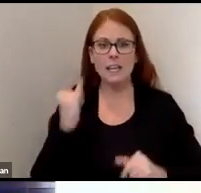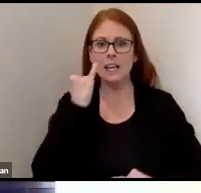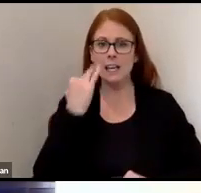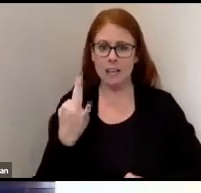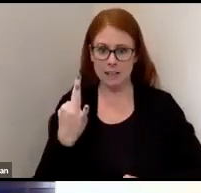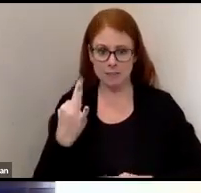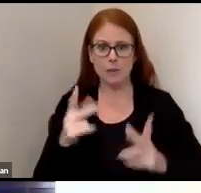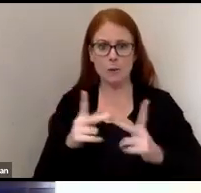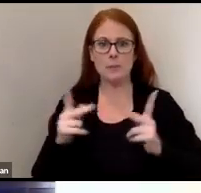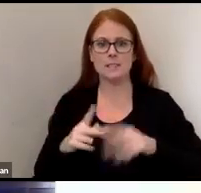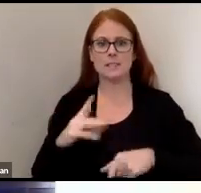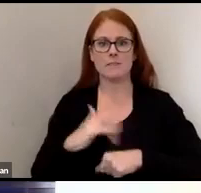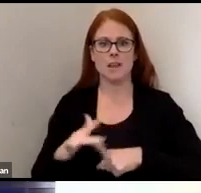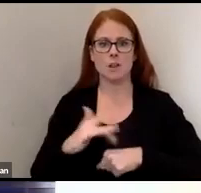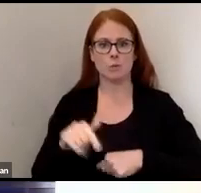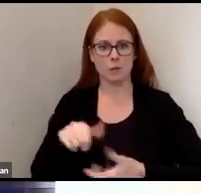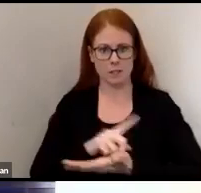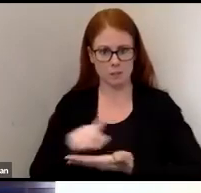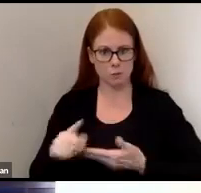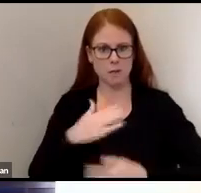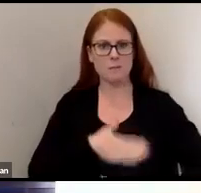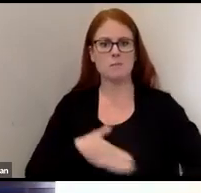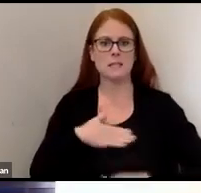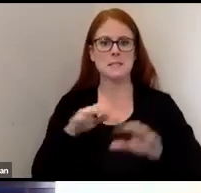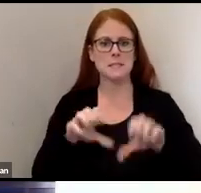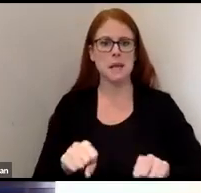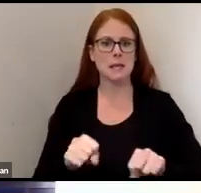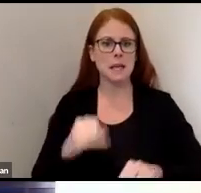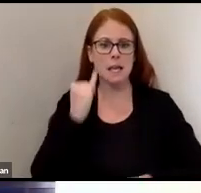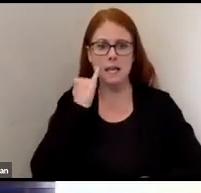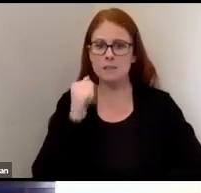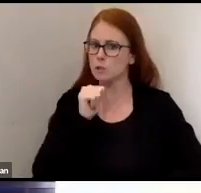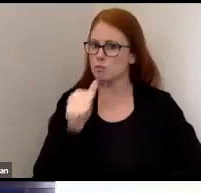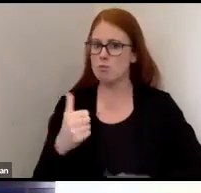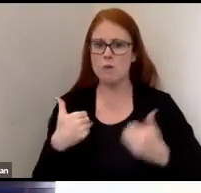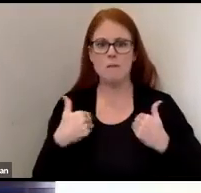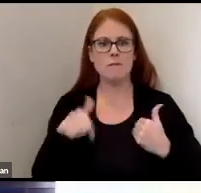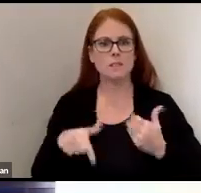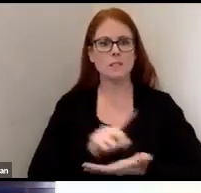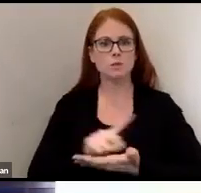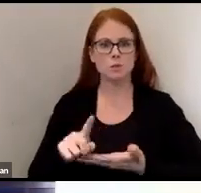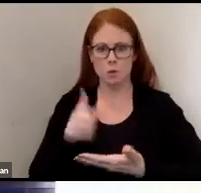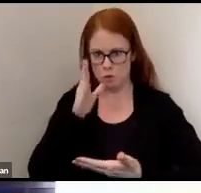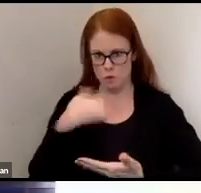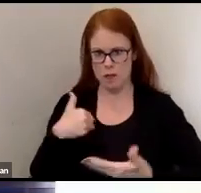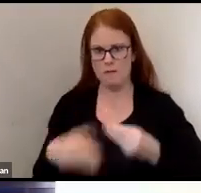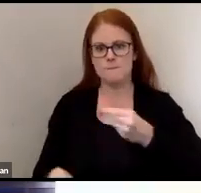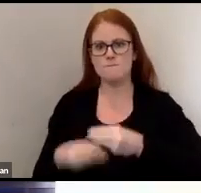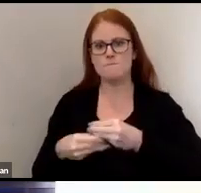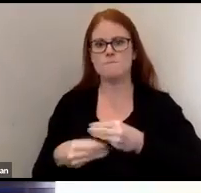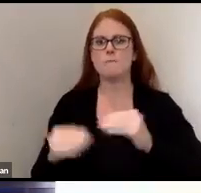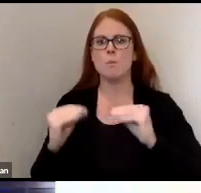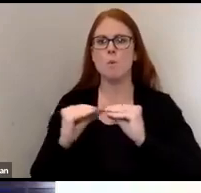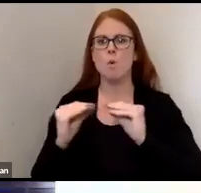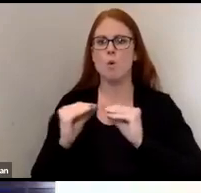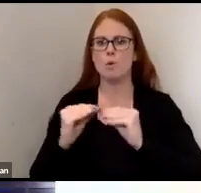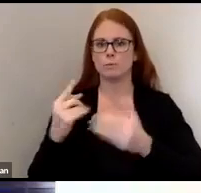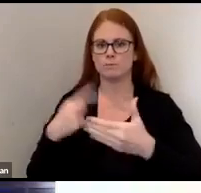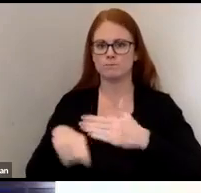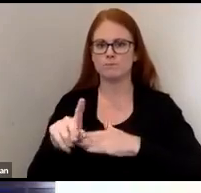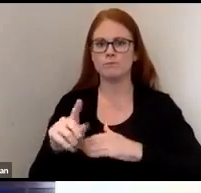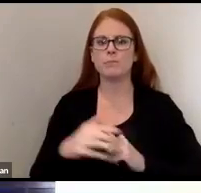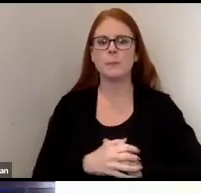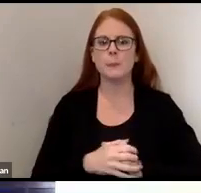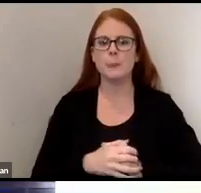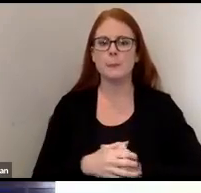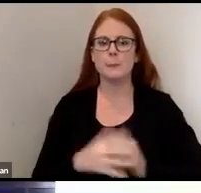spots available this week, please take it. If you don't have it this week, there will be additional opportunity to take that. And I do want